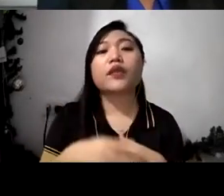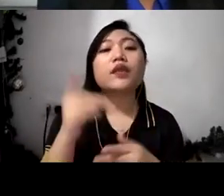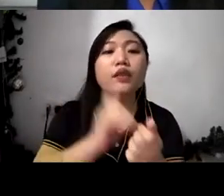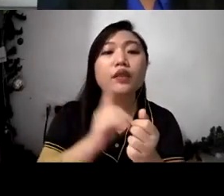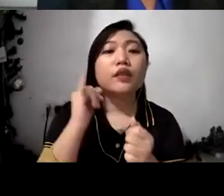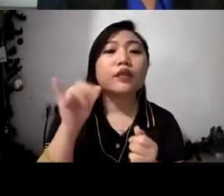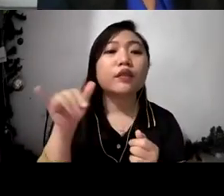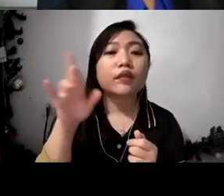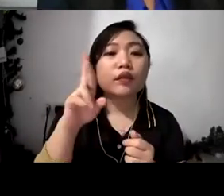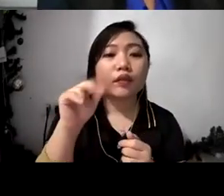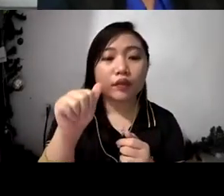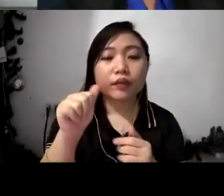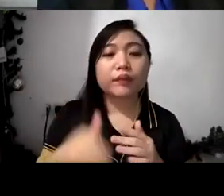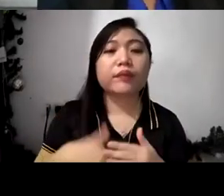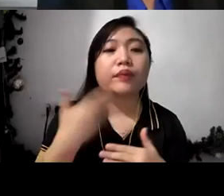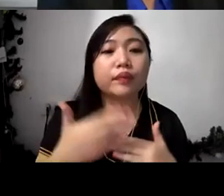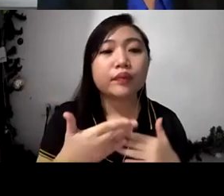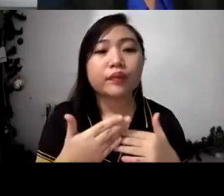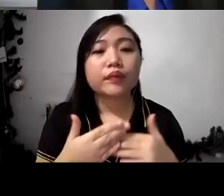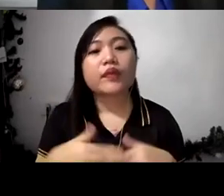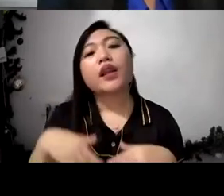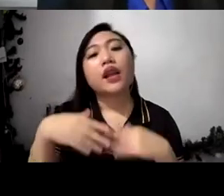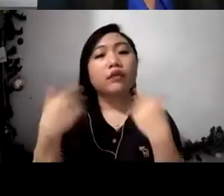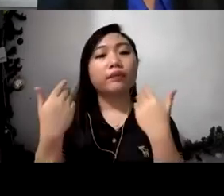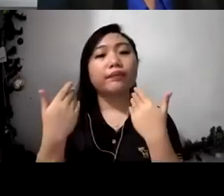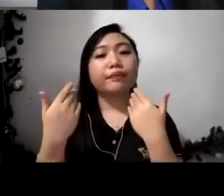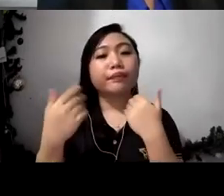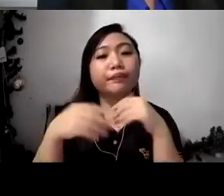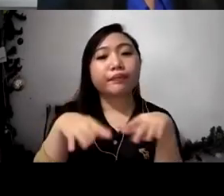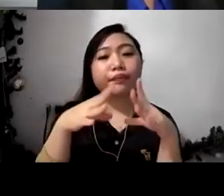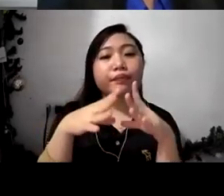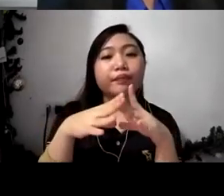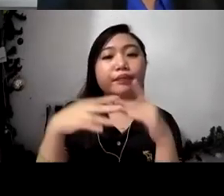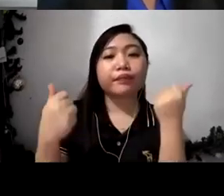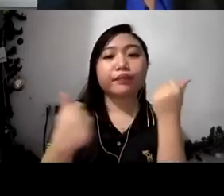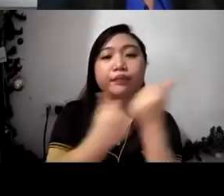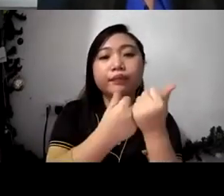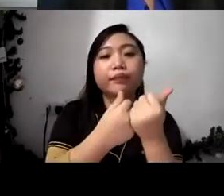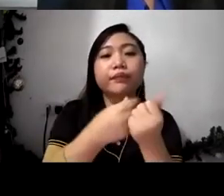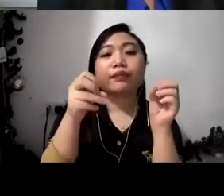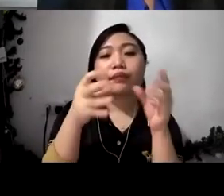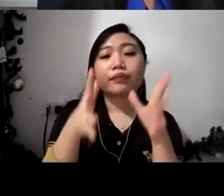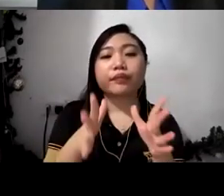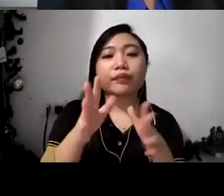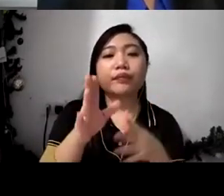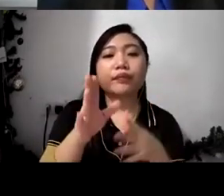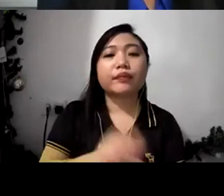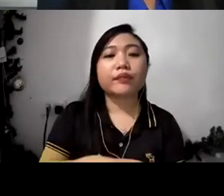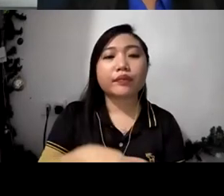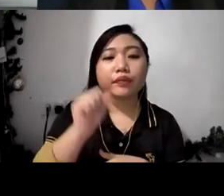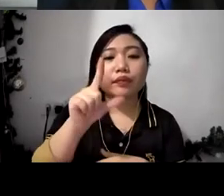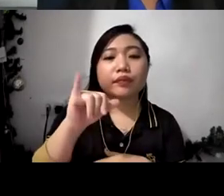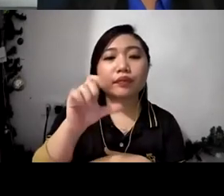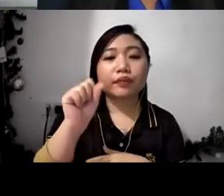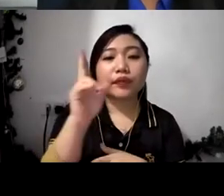Buenrostro Cabab, Assistant Professor of SLIS, UP Diliman. And this afternoon, we will